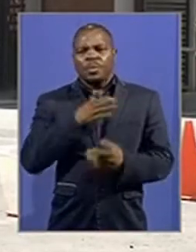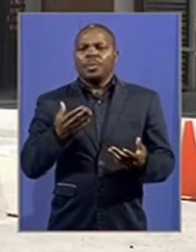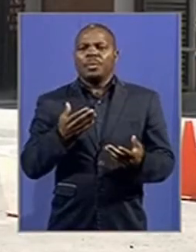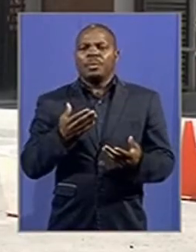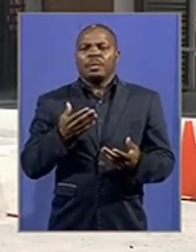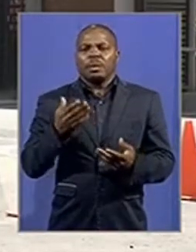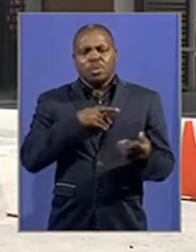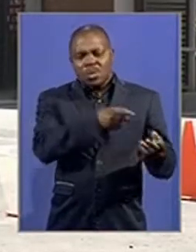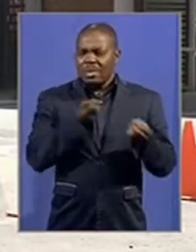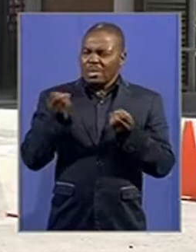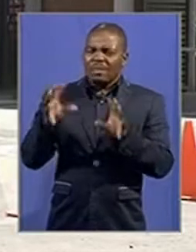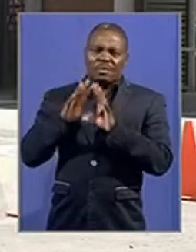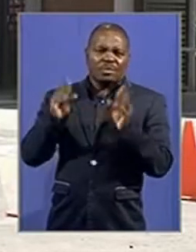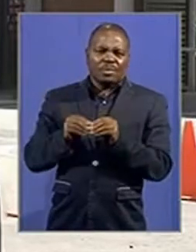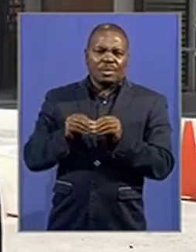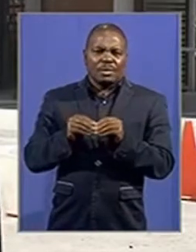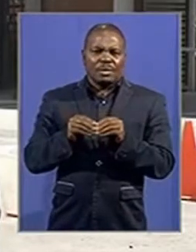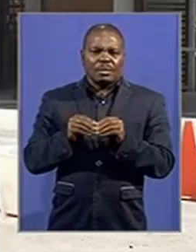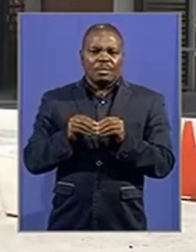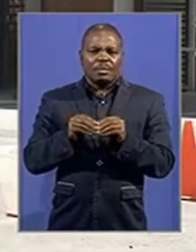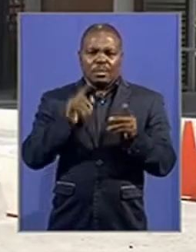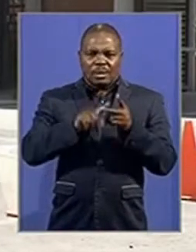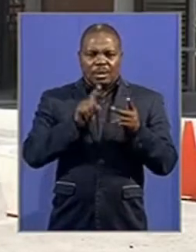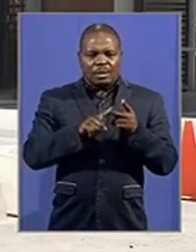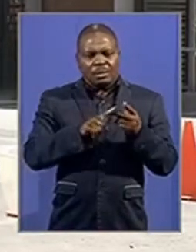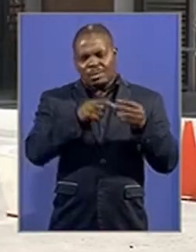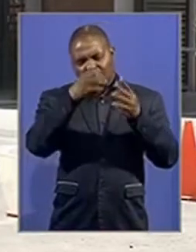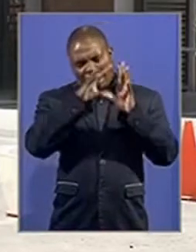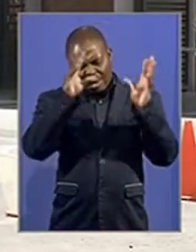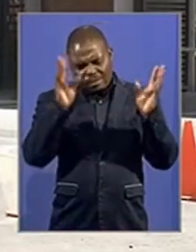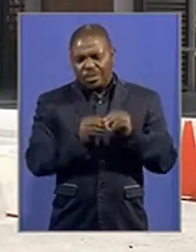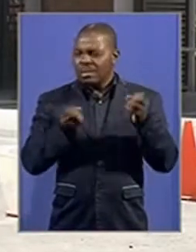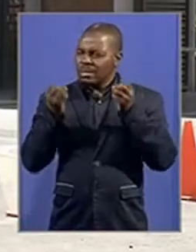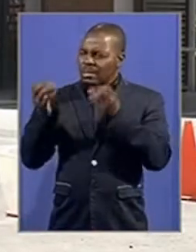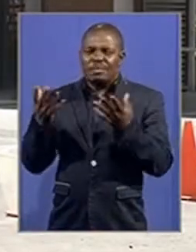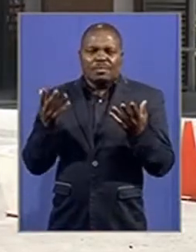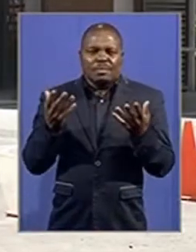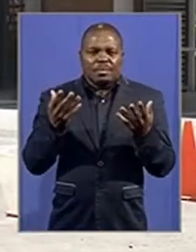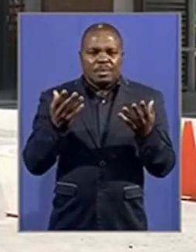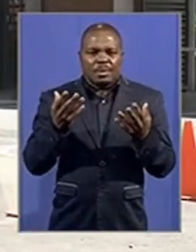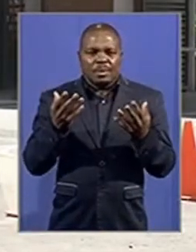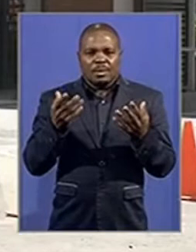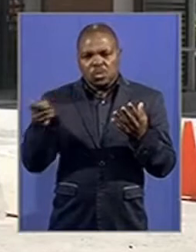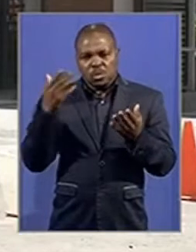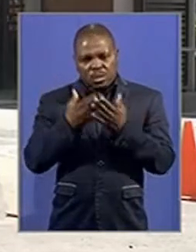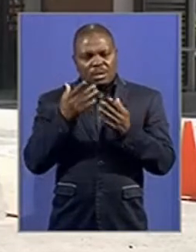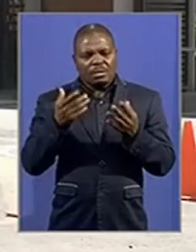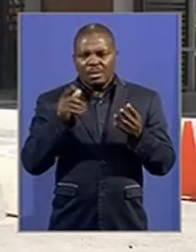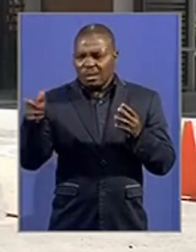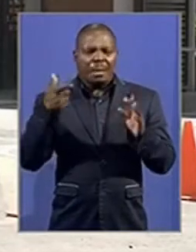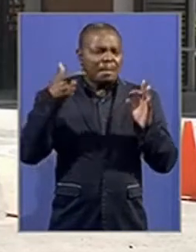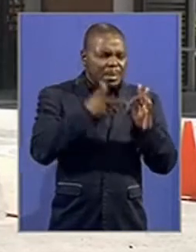My family is very My are very blessed and the help